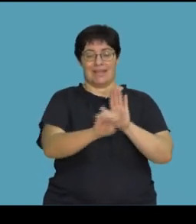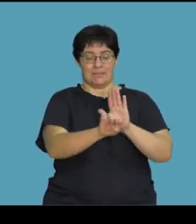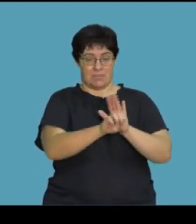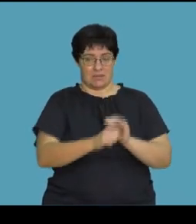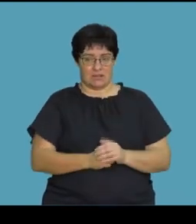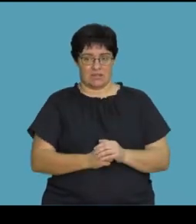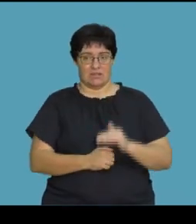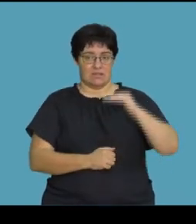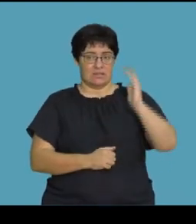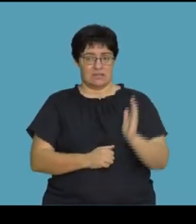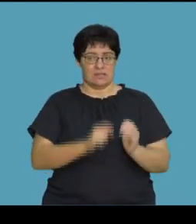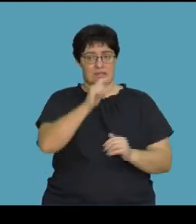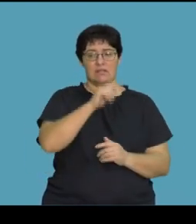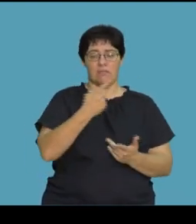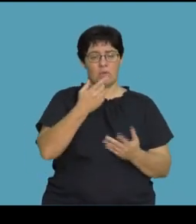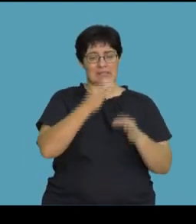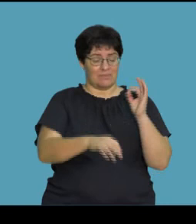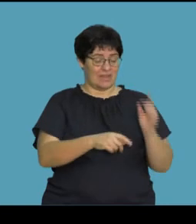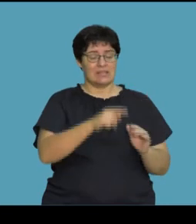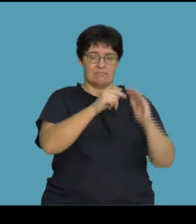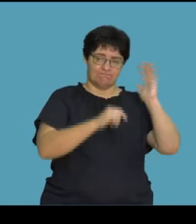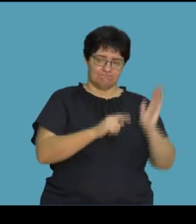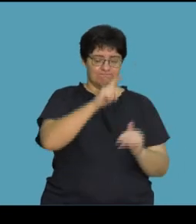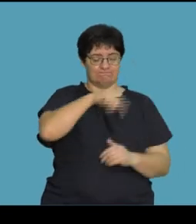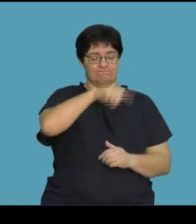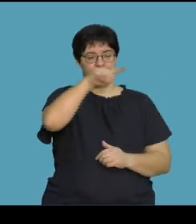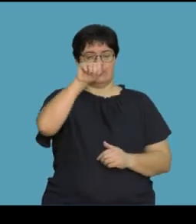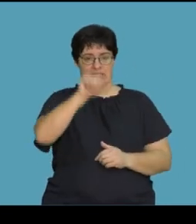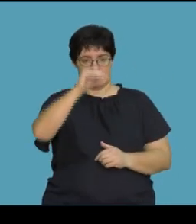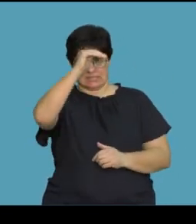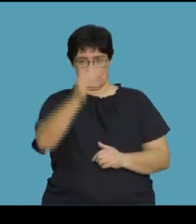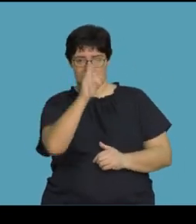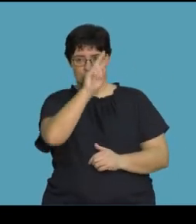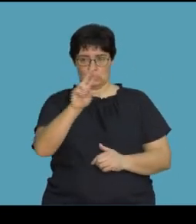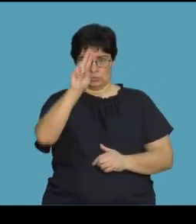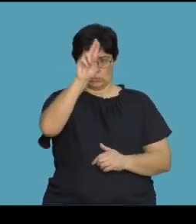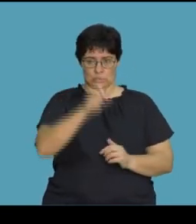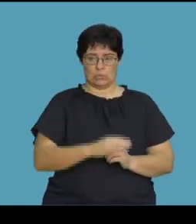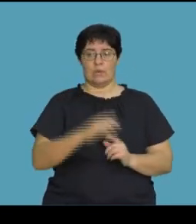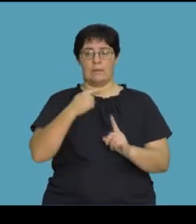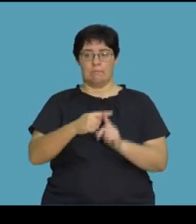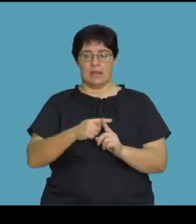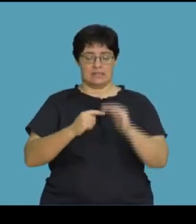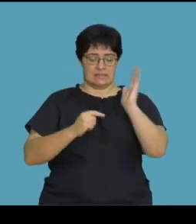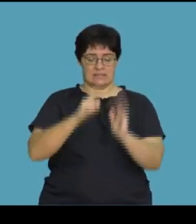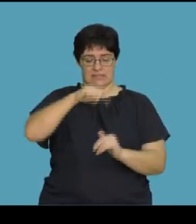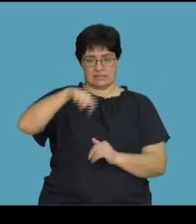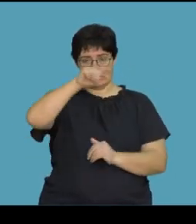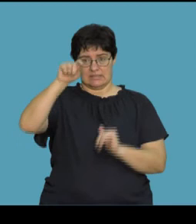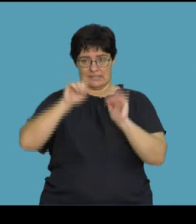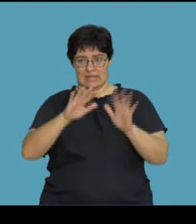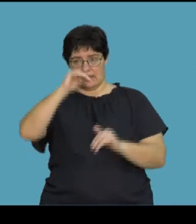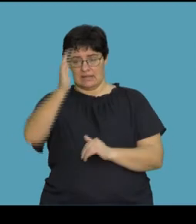Another example that I have here is it says simplify the following. So I have the 2 outside there, right? And I have the